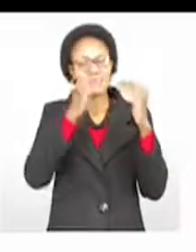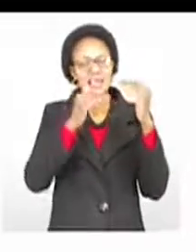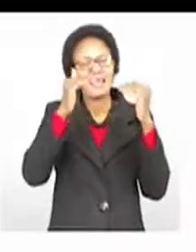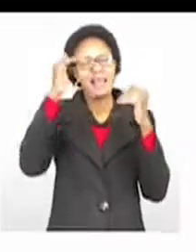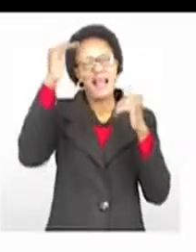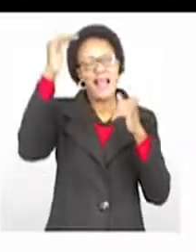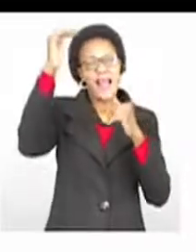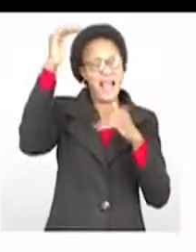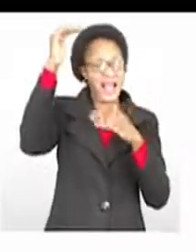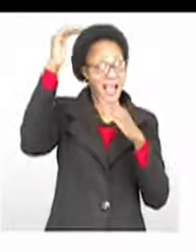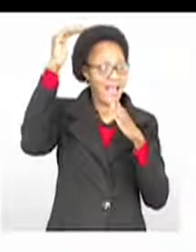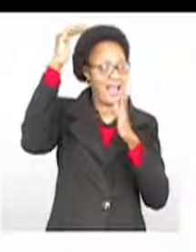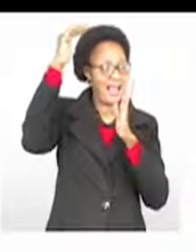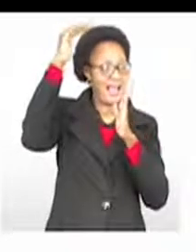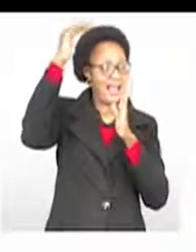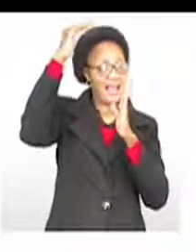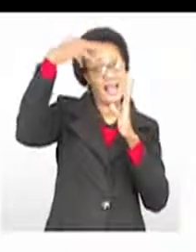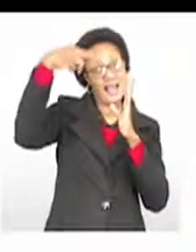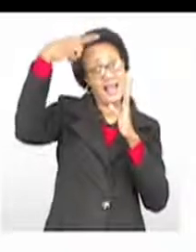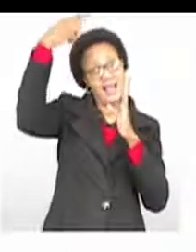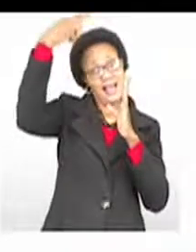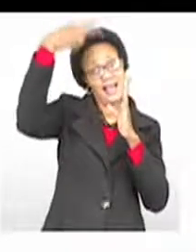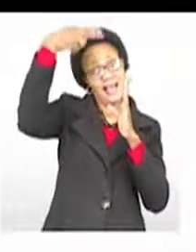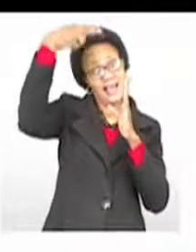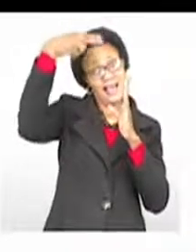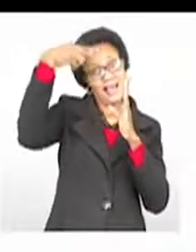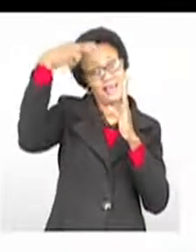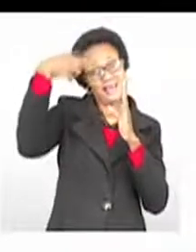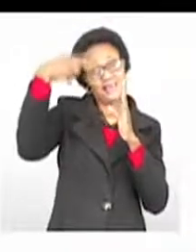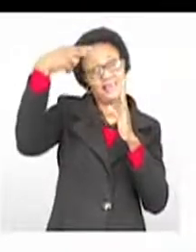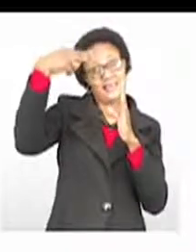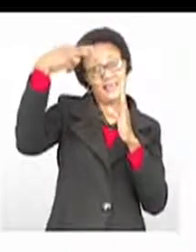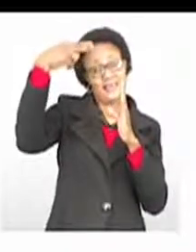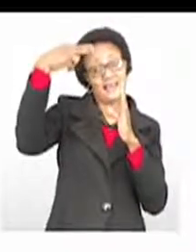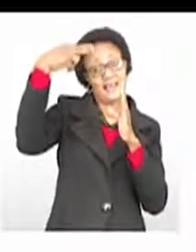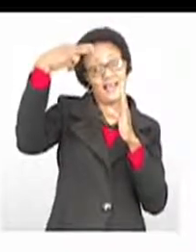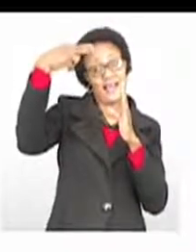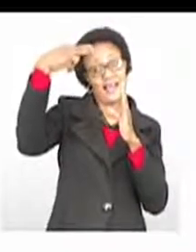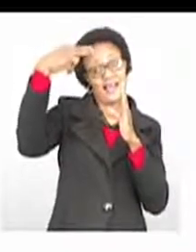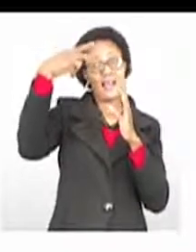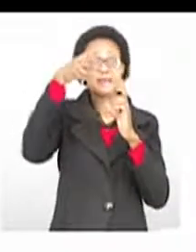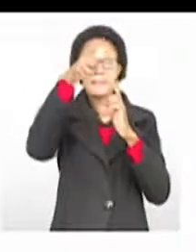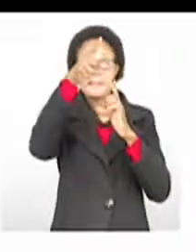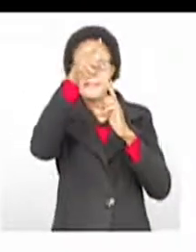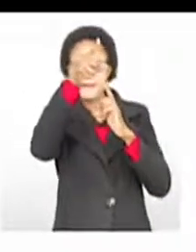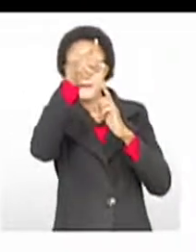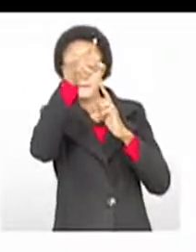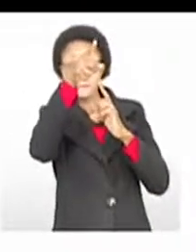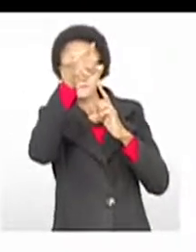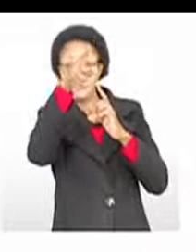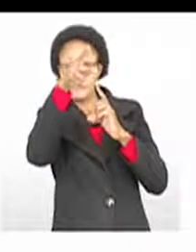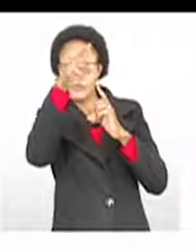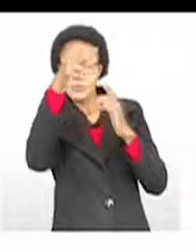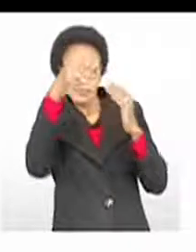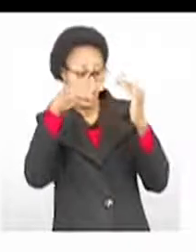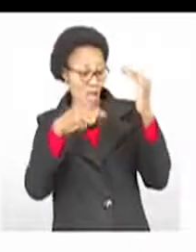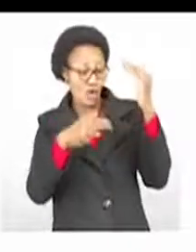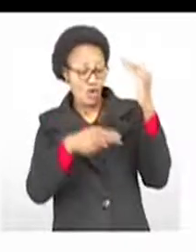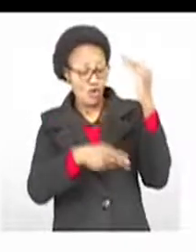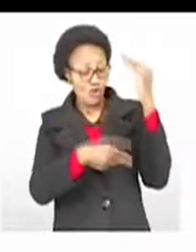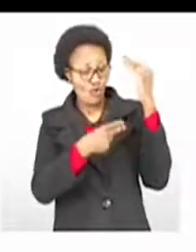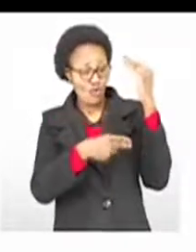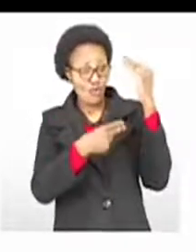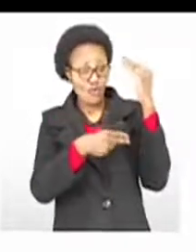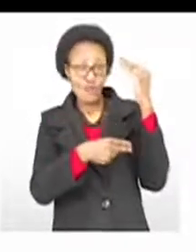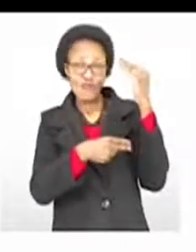you to please draw a line from the low flag to the high flag. The other two,